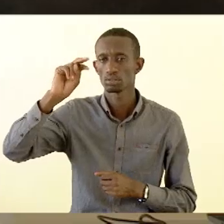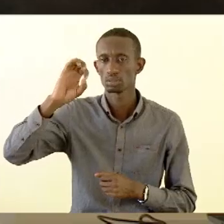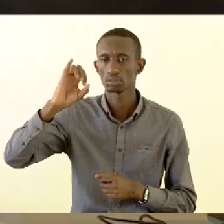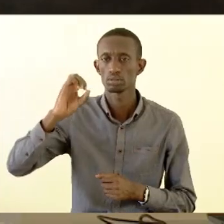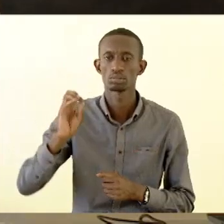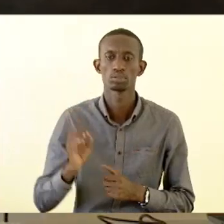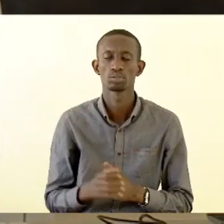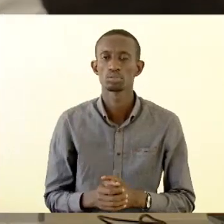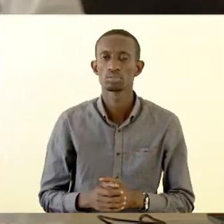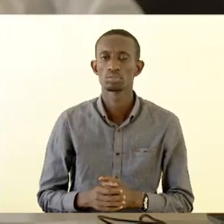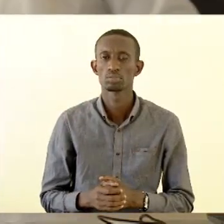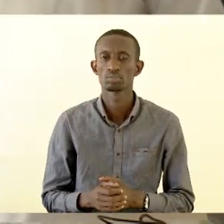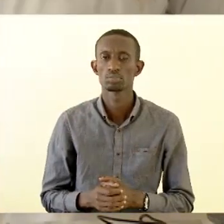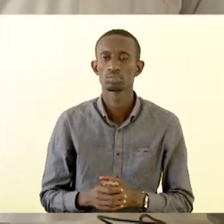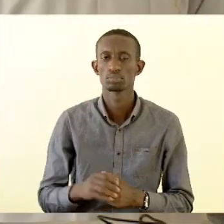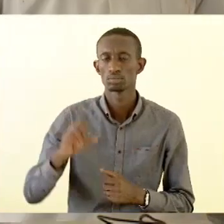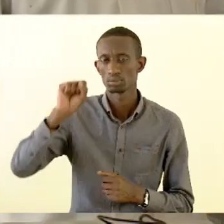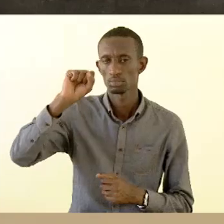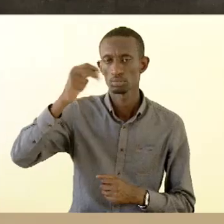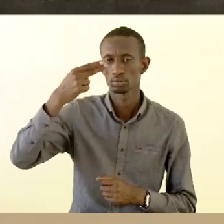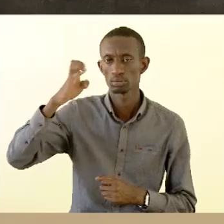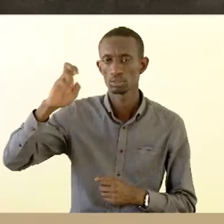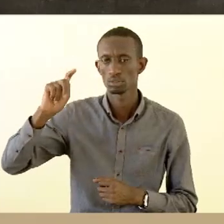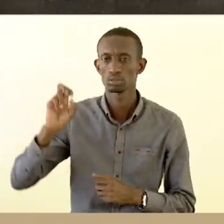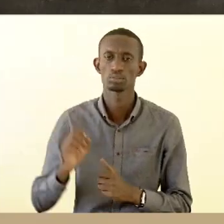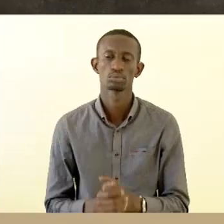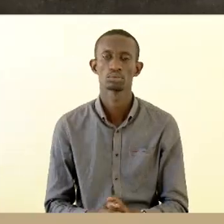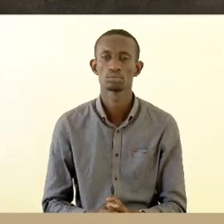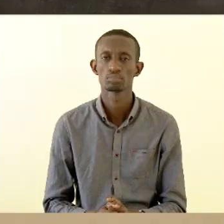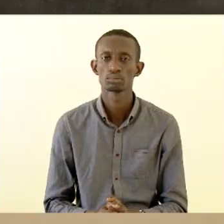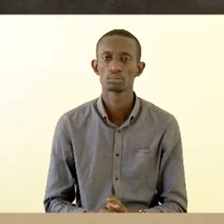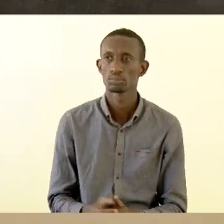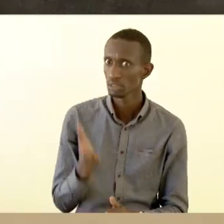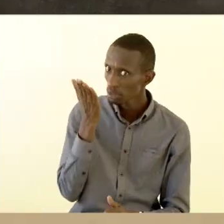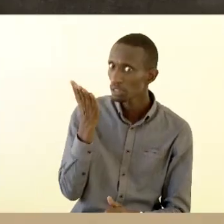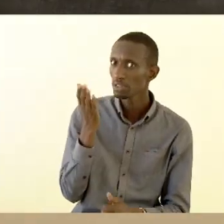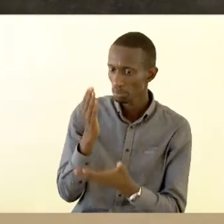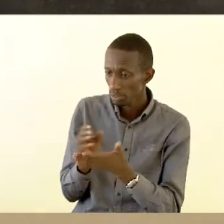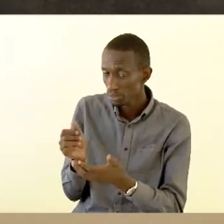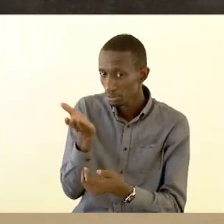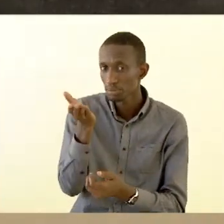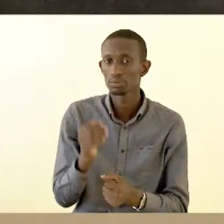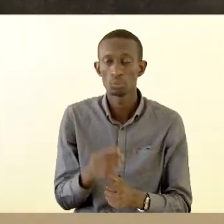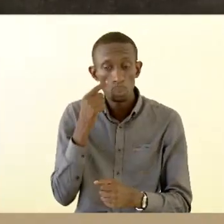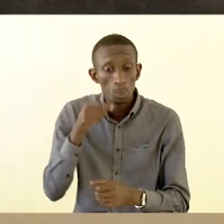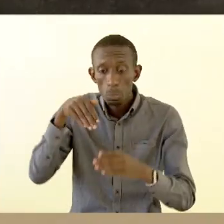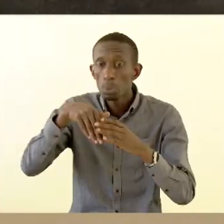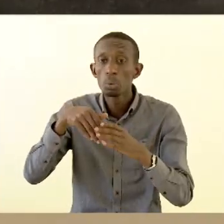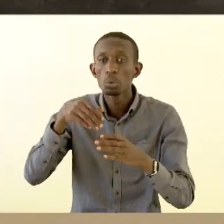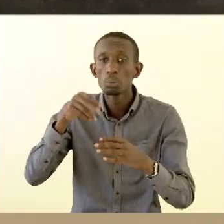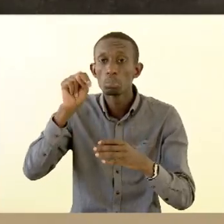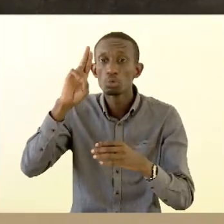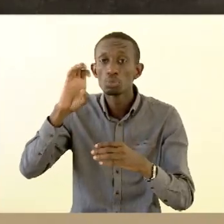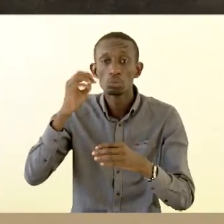shells. The electronic shells. So that is the other particle we do not find in the